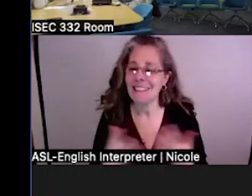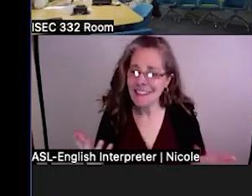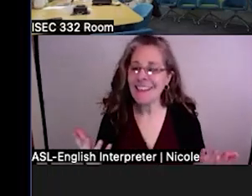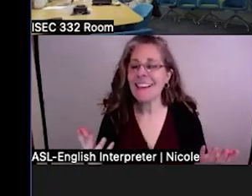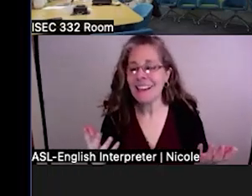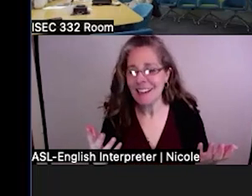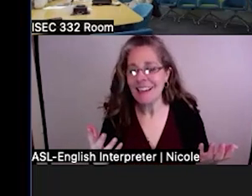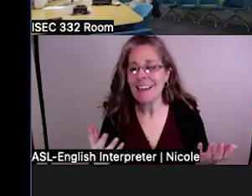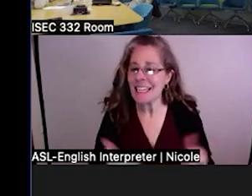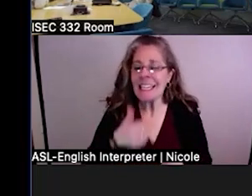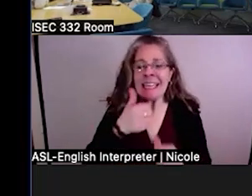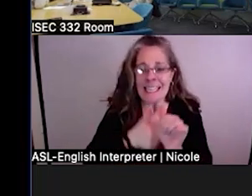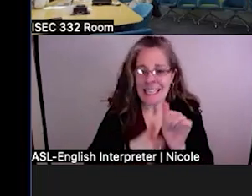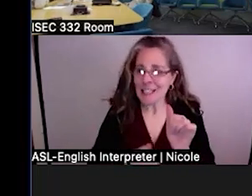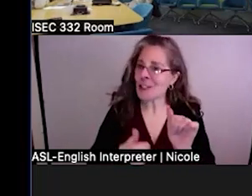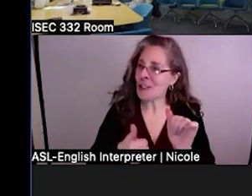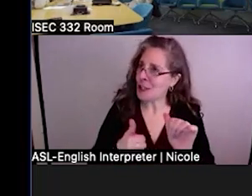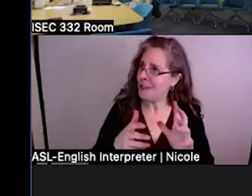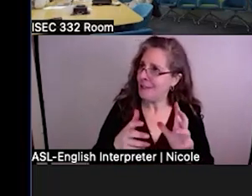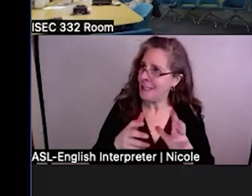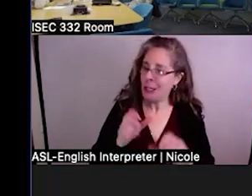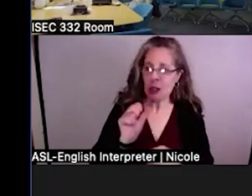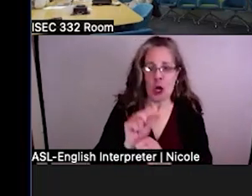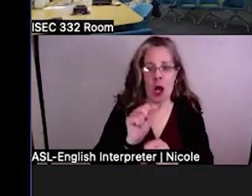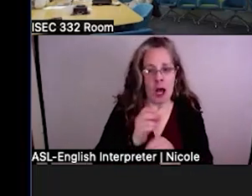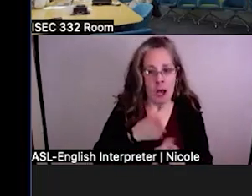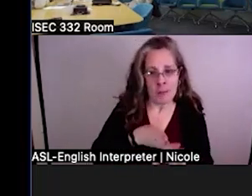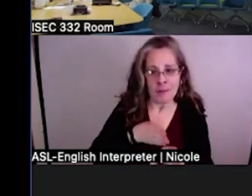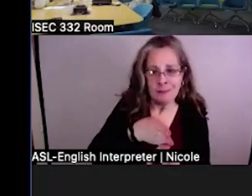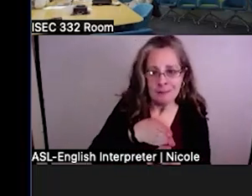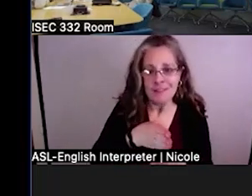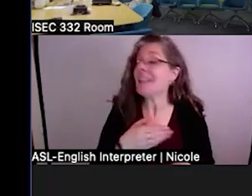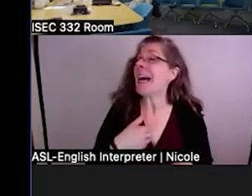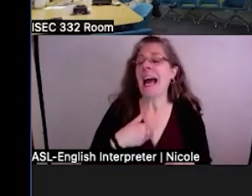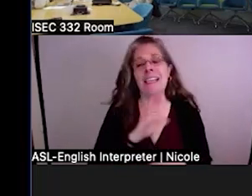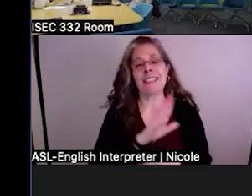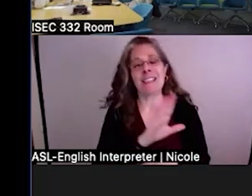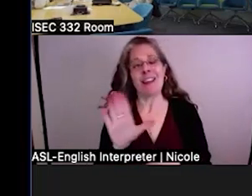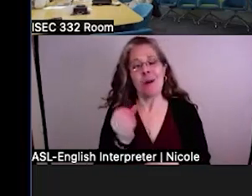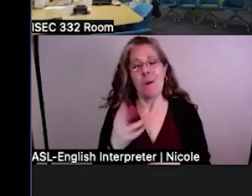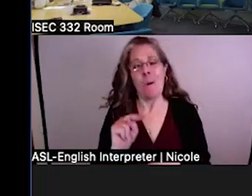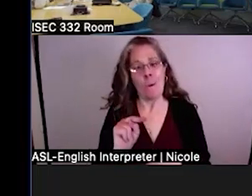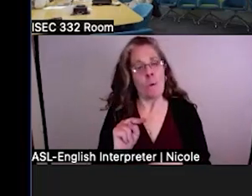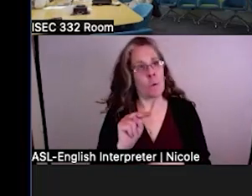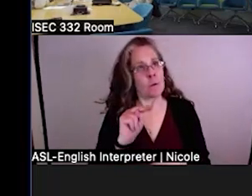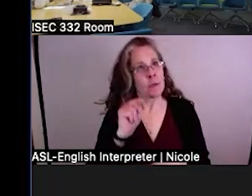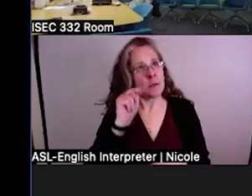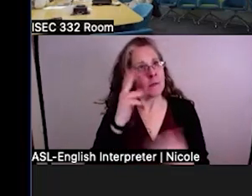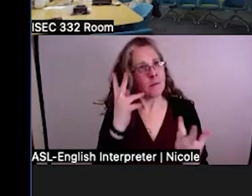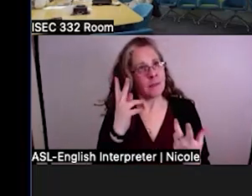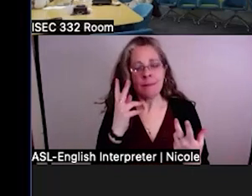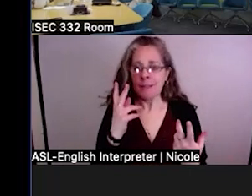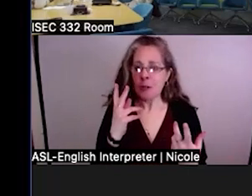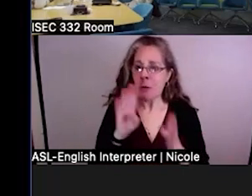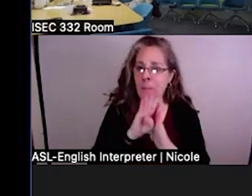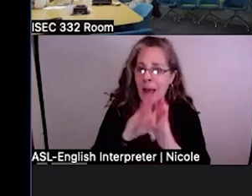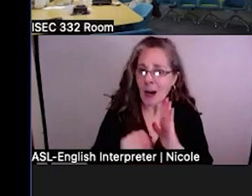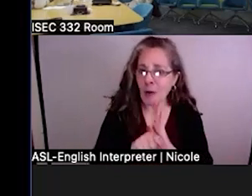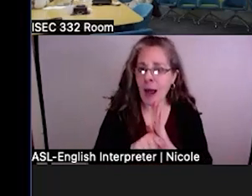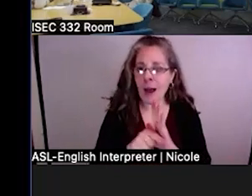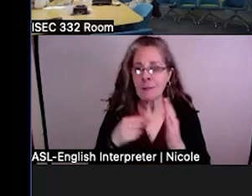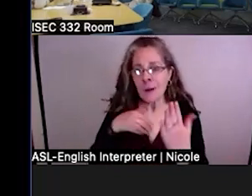Every profession has their own, kind of theory and background, and of course the way